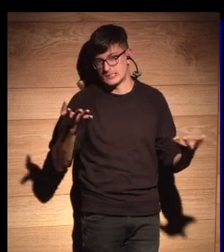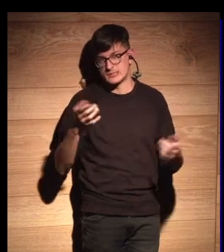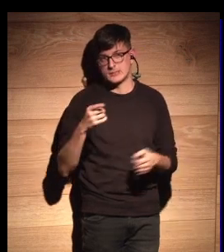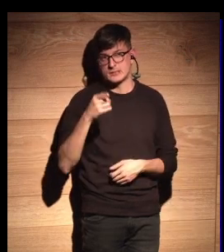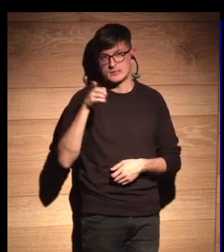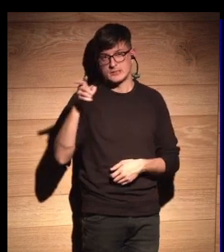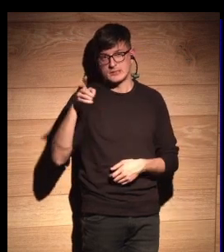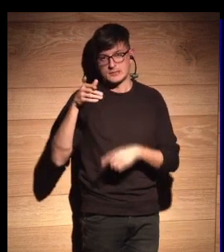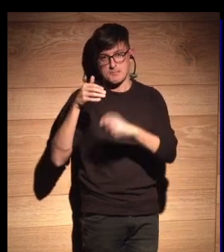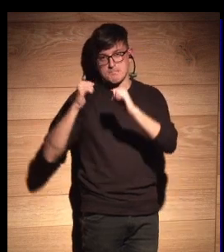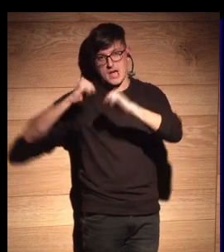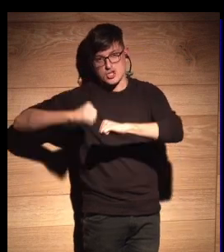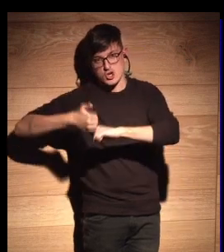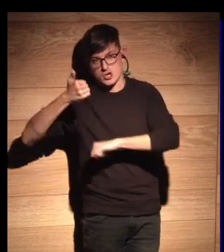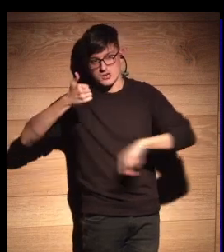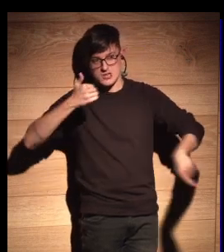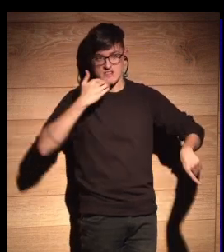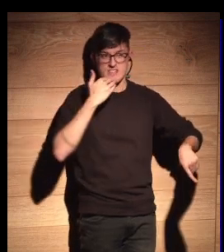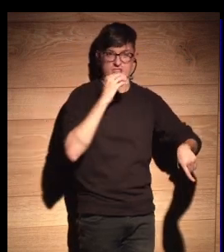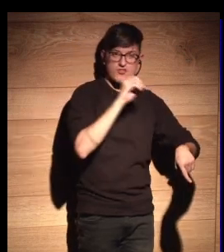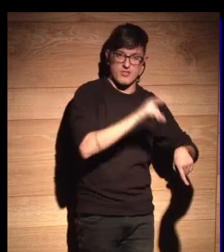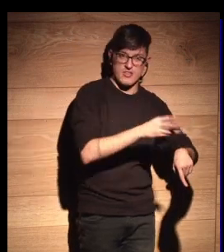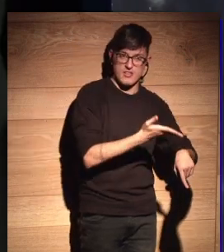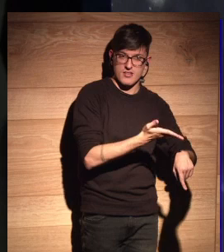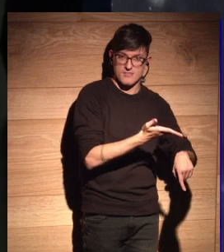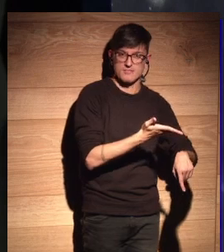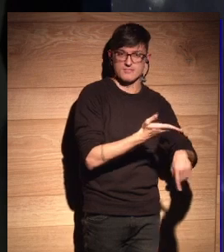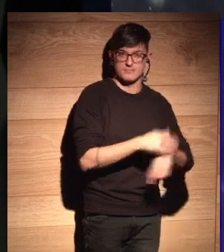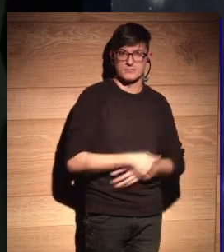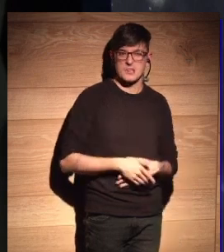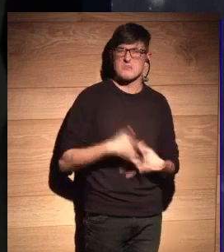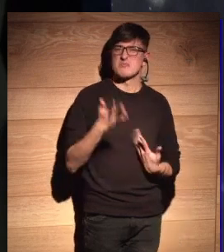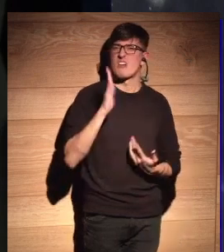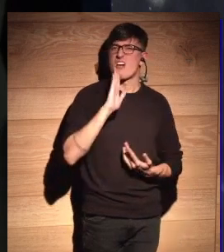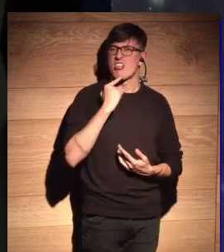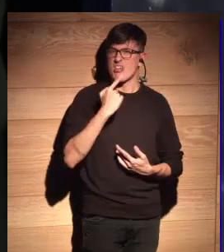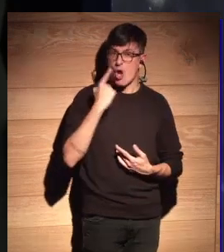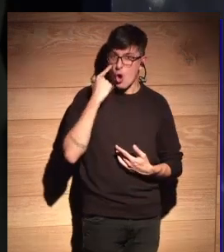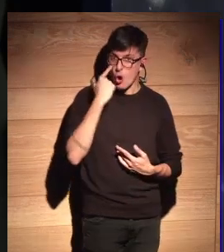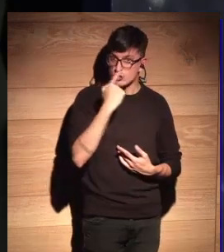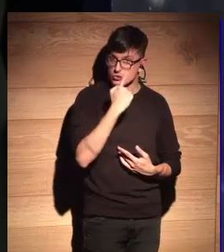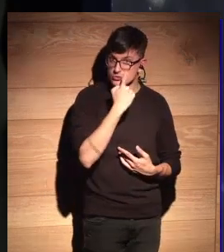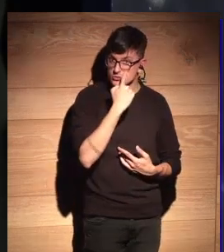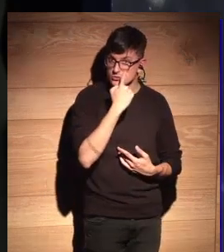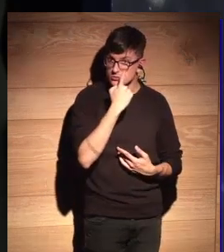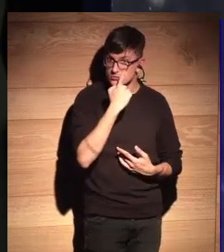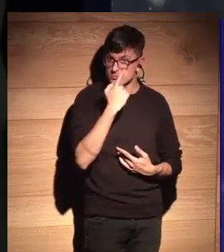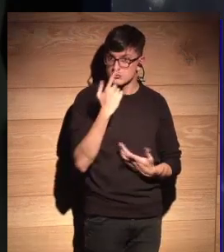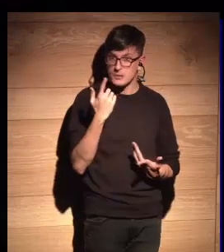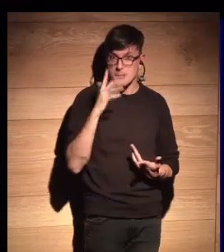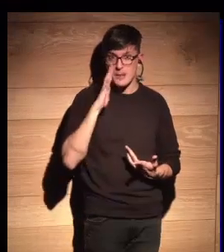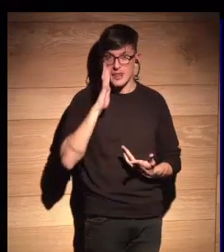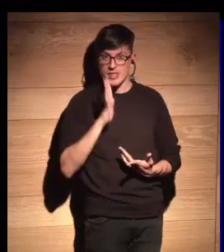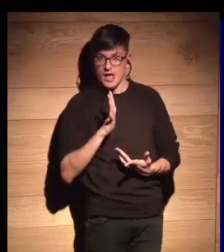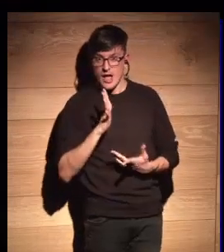said these eyes were more curious to know more about life. And when you met her again,